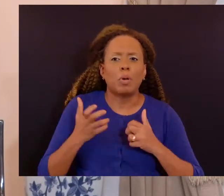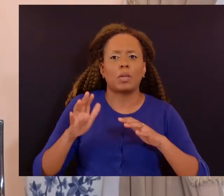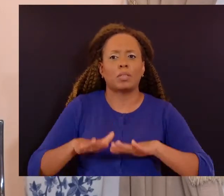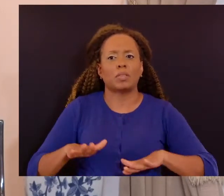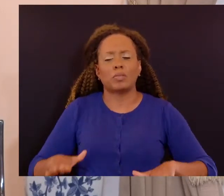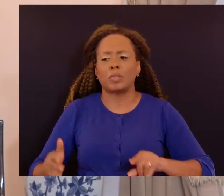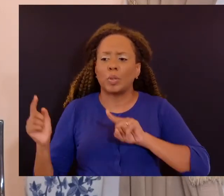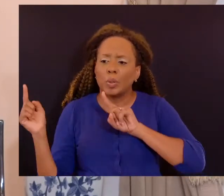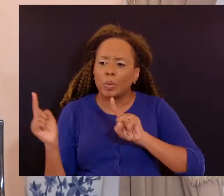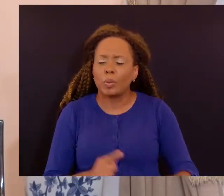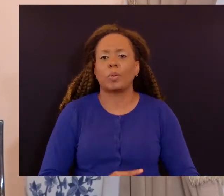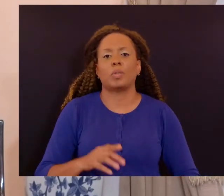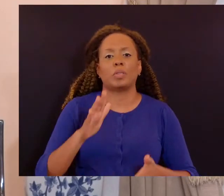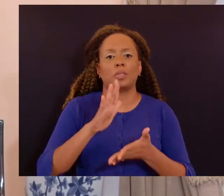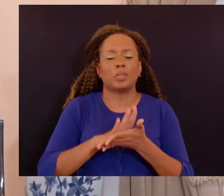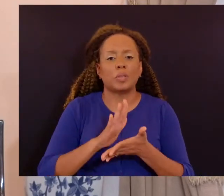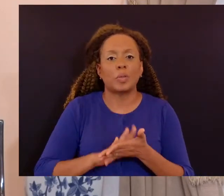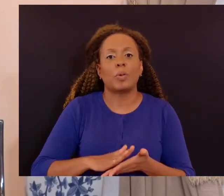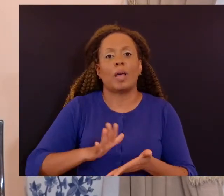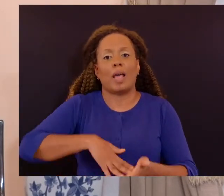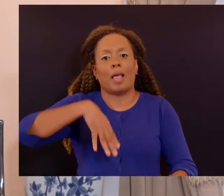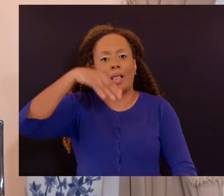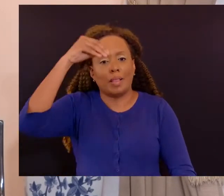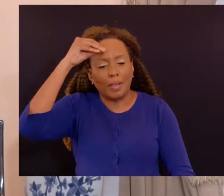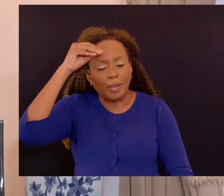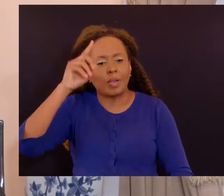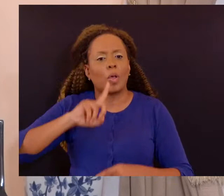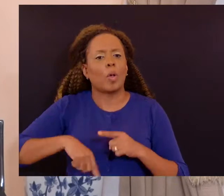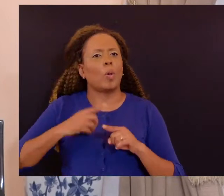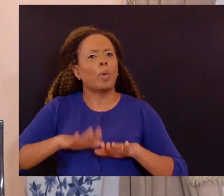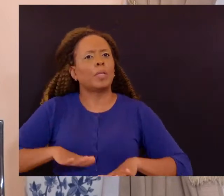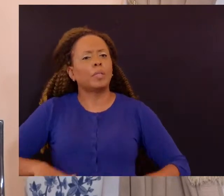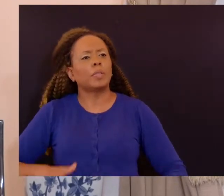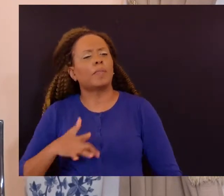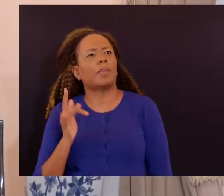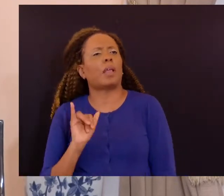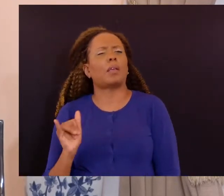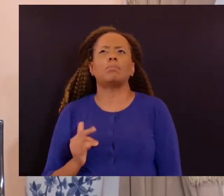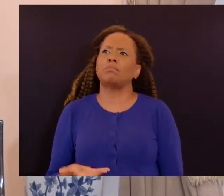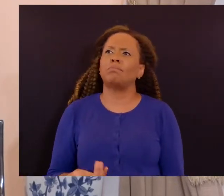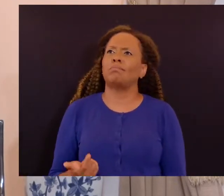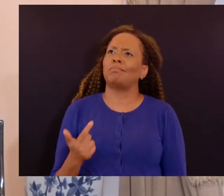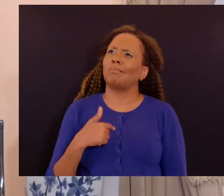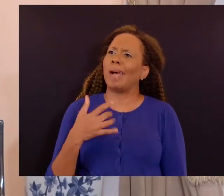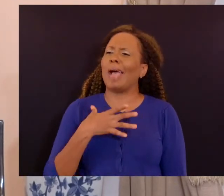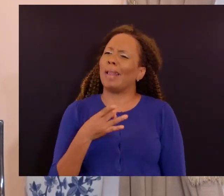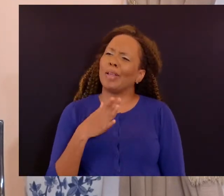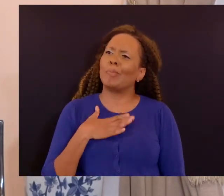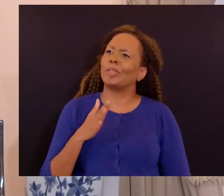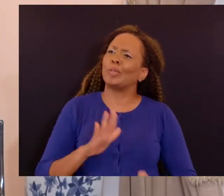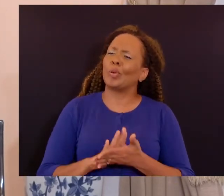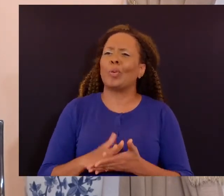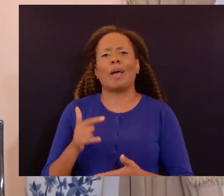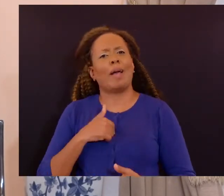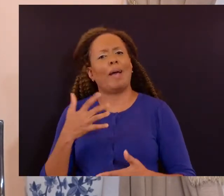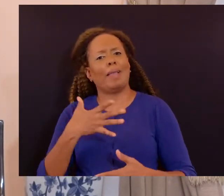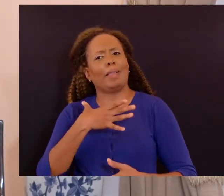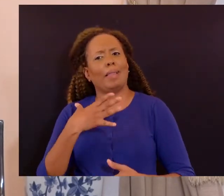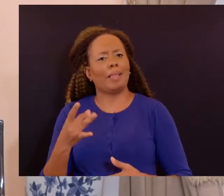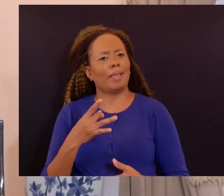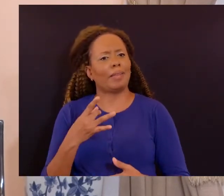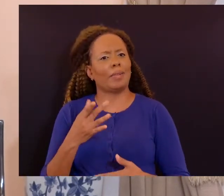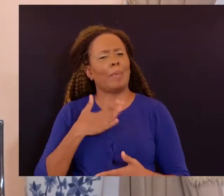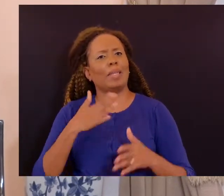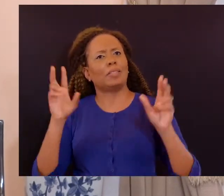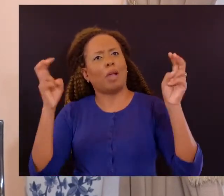when we satisfy that need that they can give up what they're doing otherwise and getting up to mischief and want to come to school because they